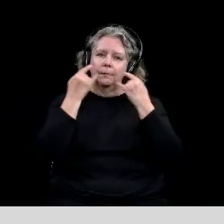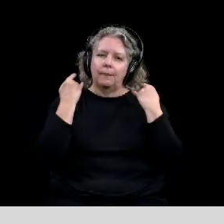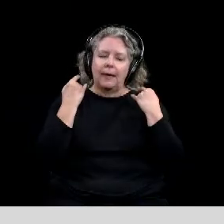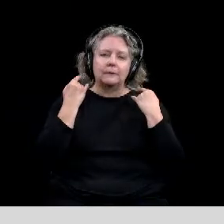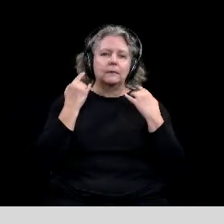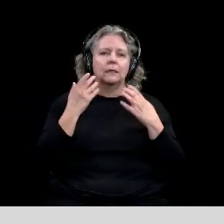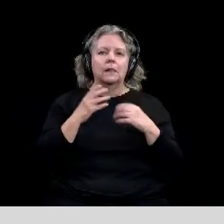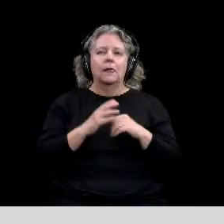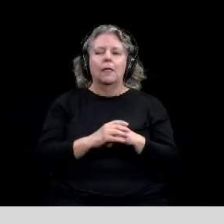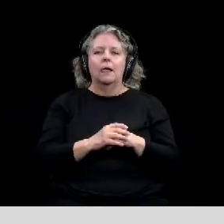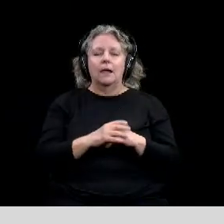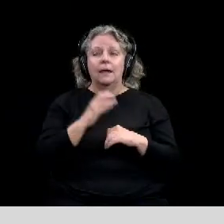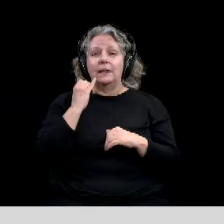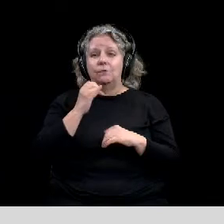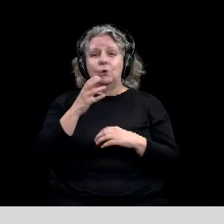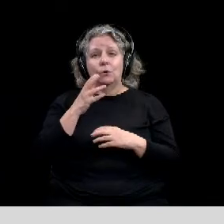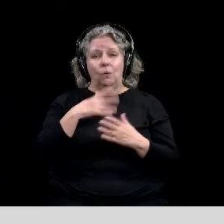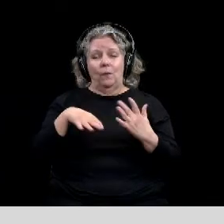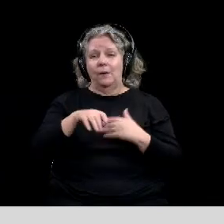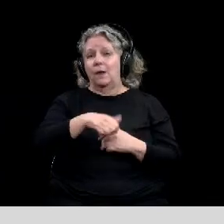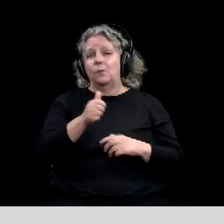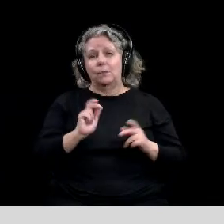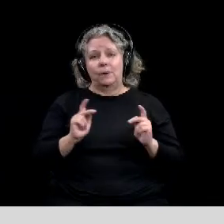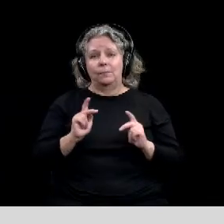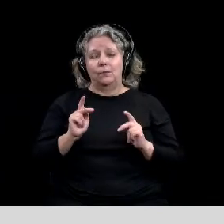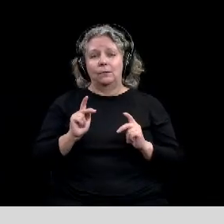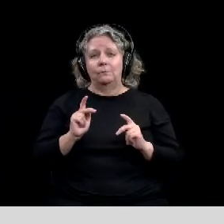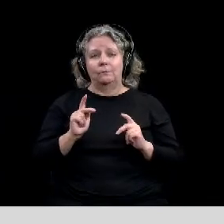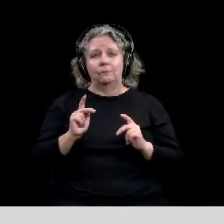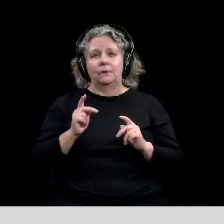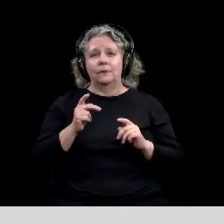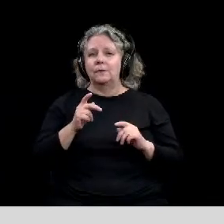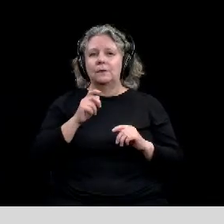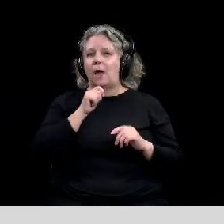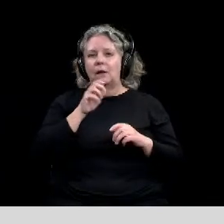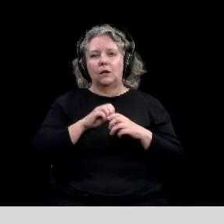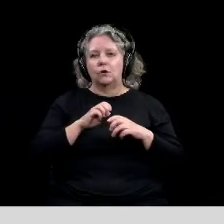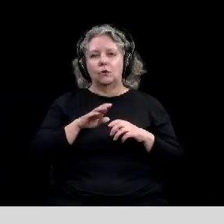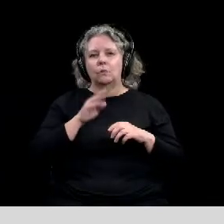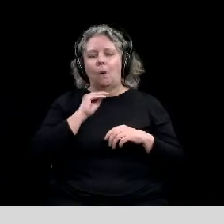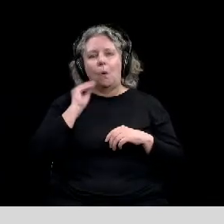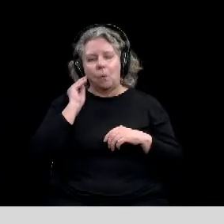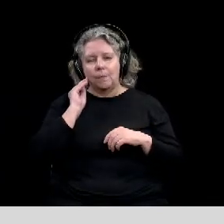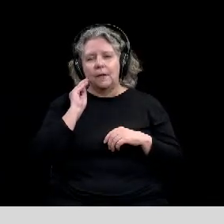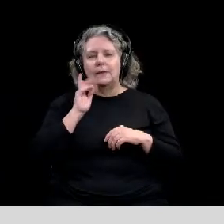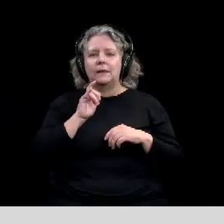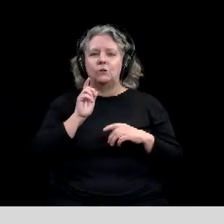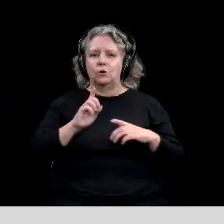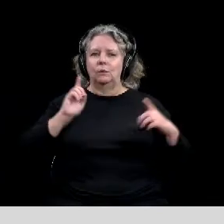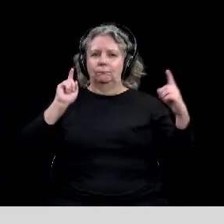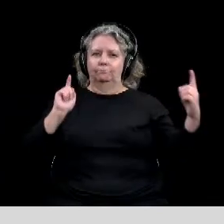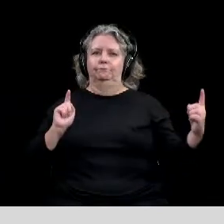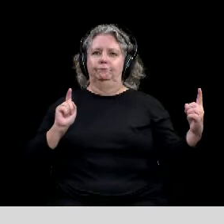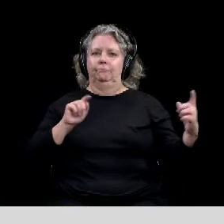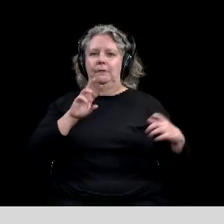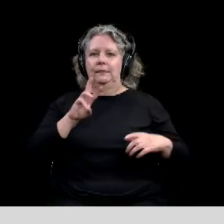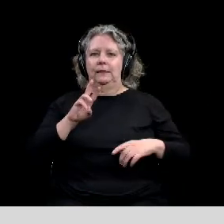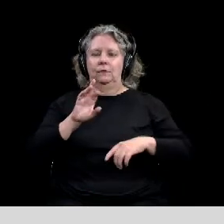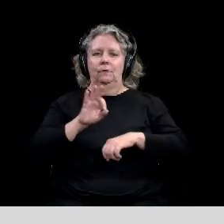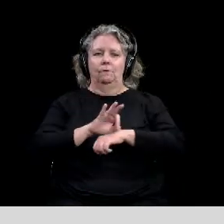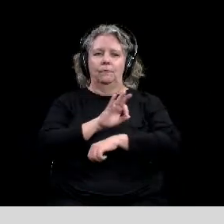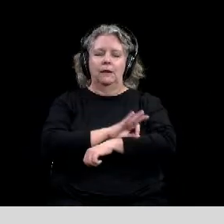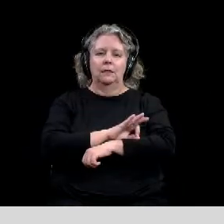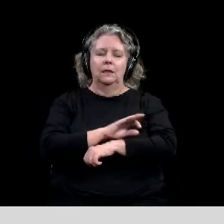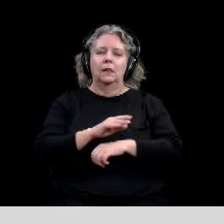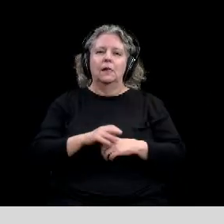socially distance at least 6 feet. In terms of whether this variant exists in our community, the CDC is